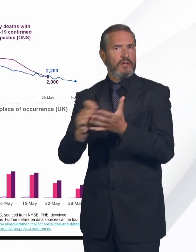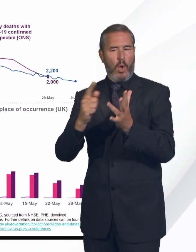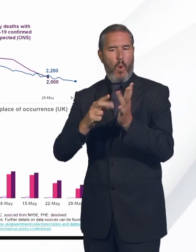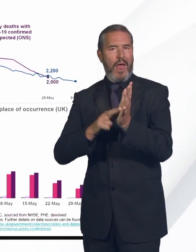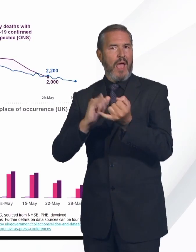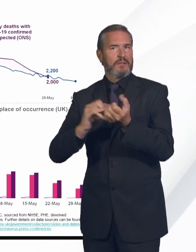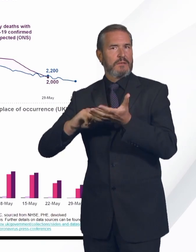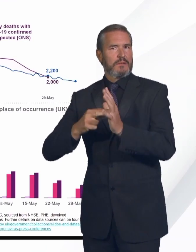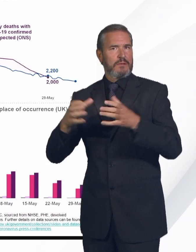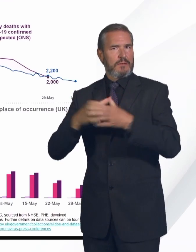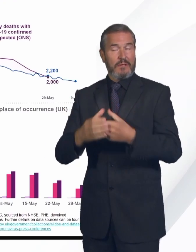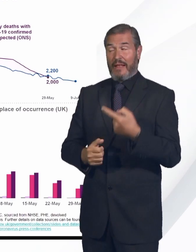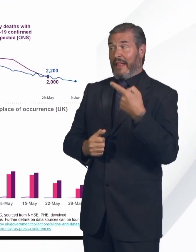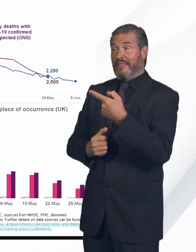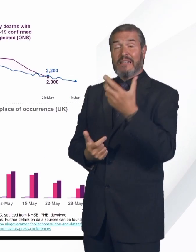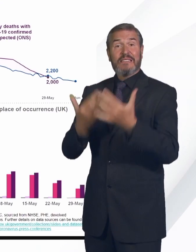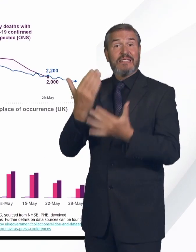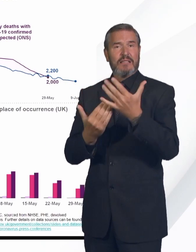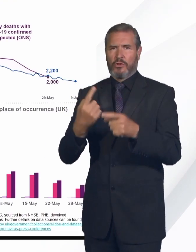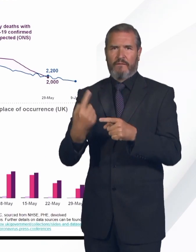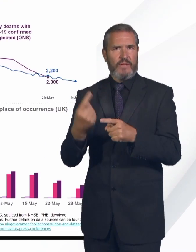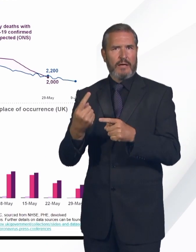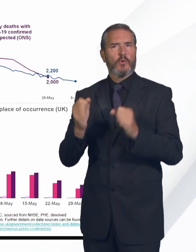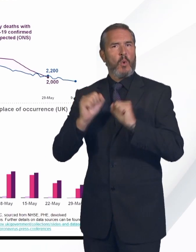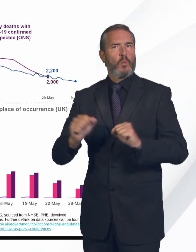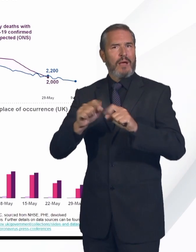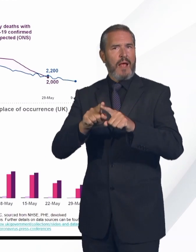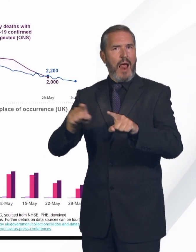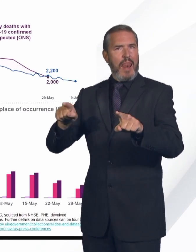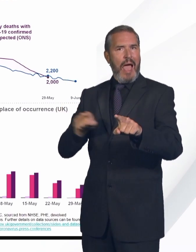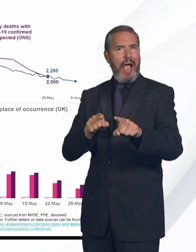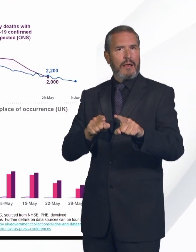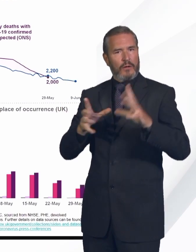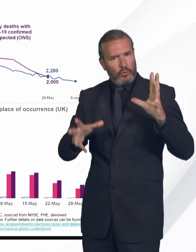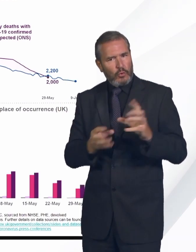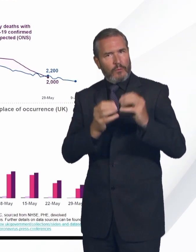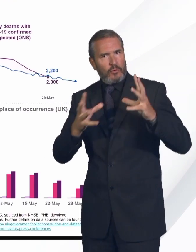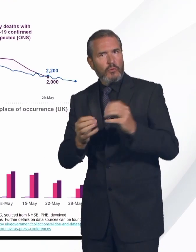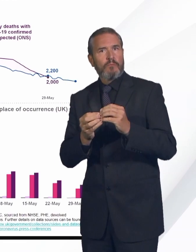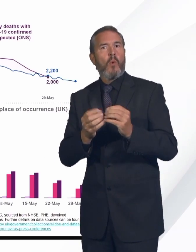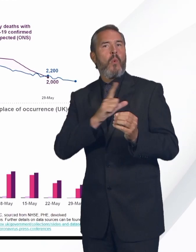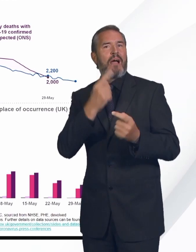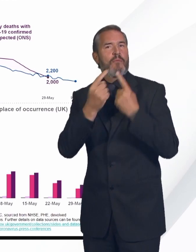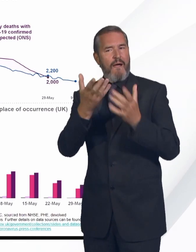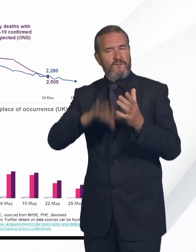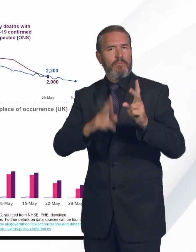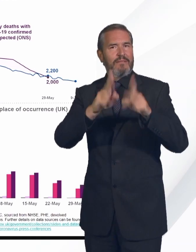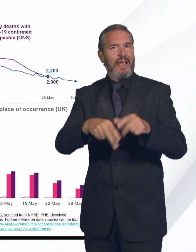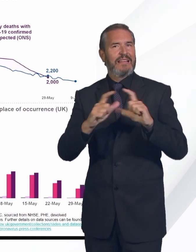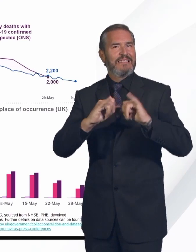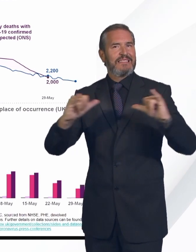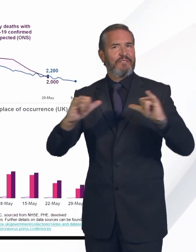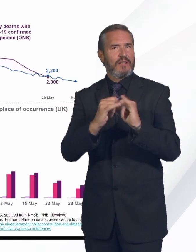These figures take slightly longer to compile than the daily figures as they're drawn from death certificates. They include not just